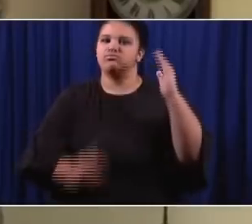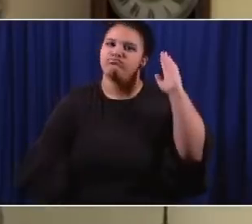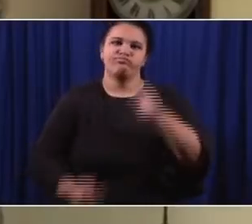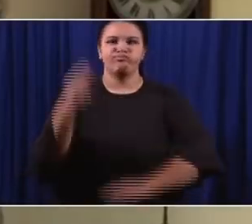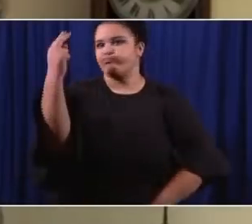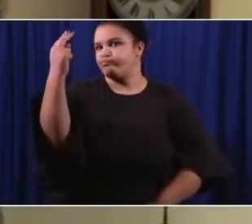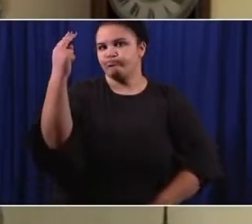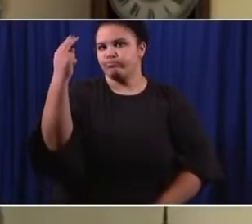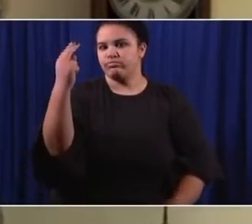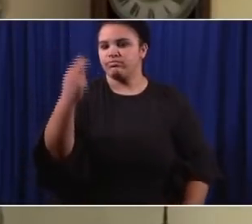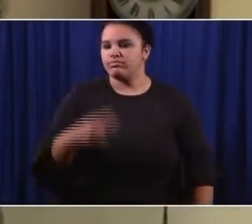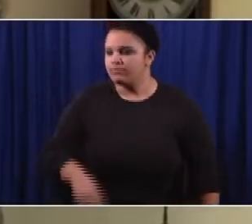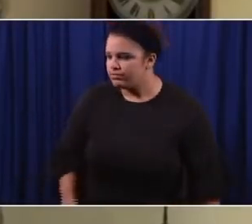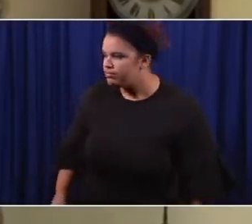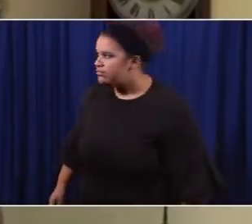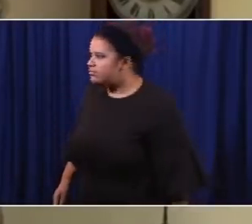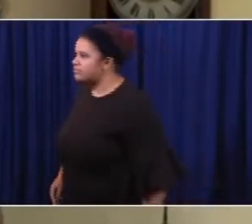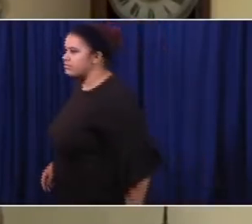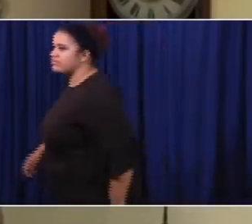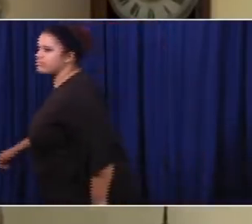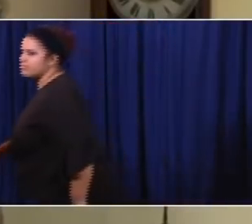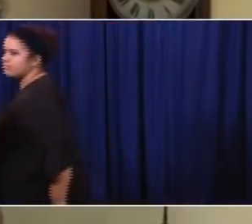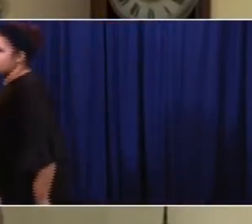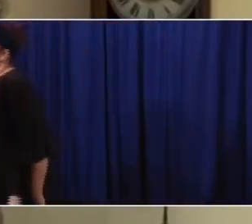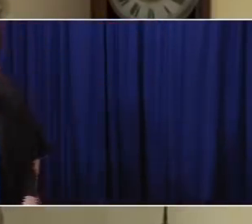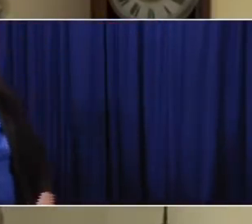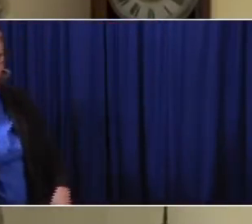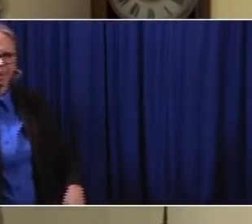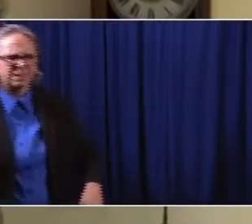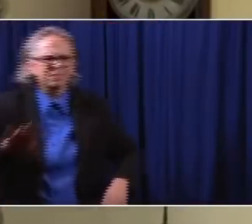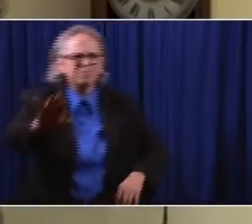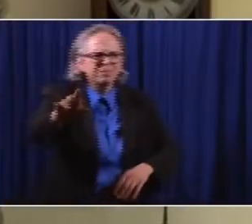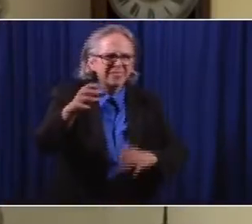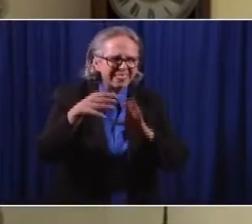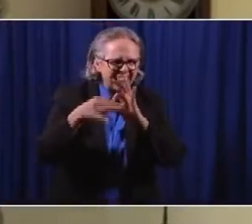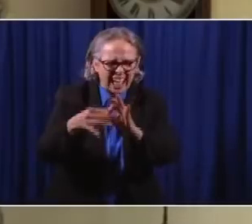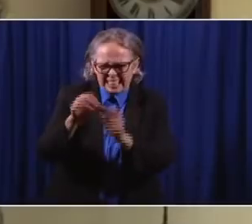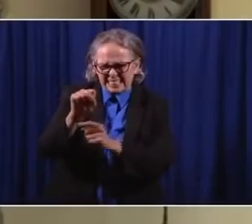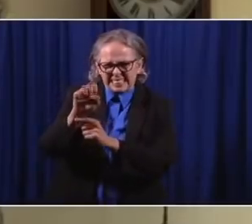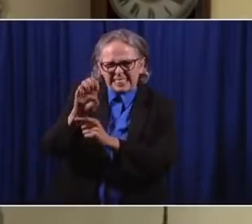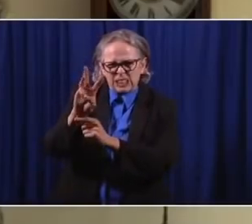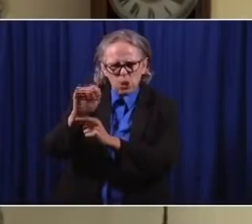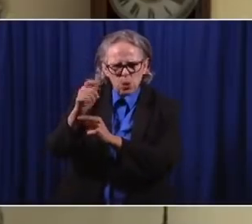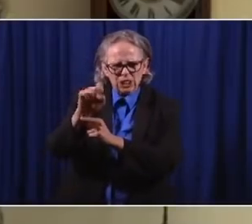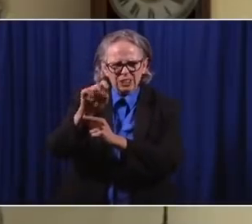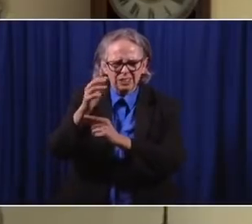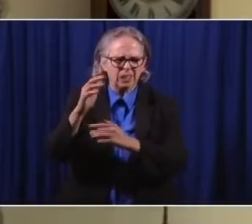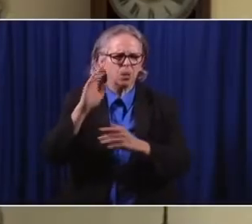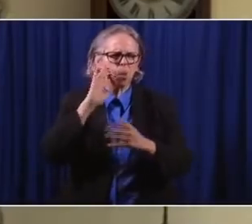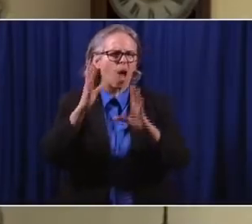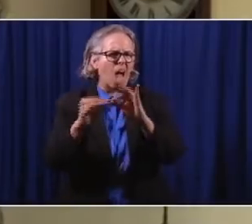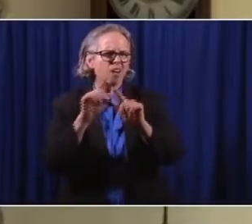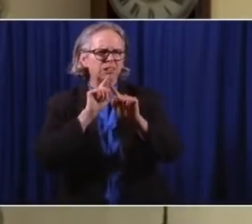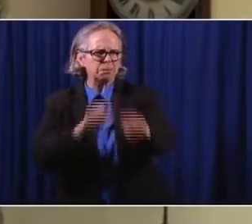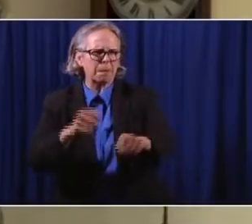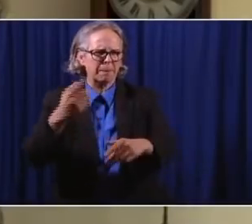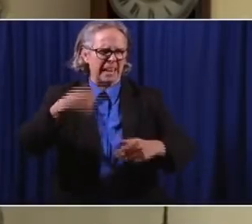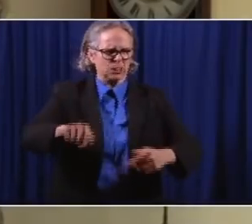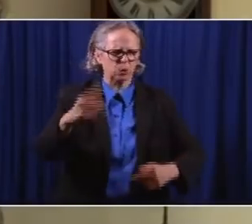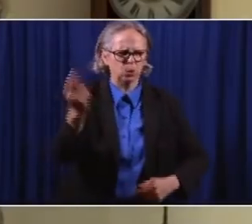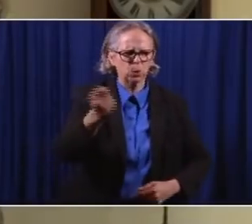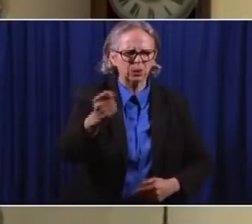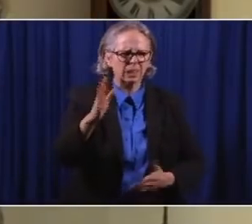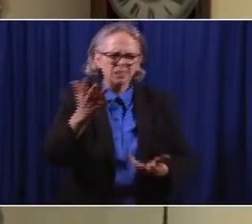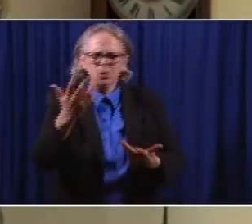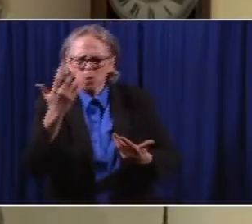on the sewage on Tuesday. This is a work in progress, and we're looking at. I'll try to give you a report what we're